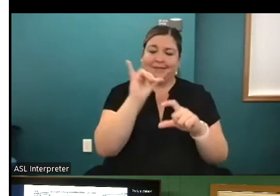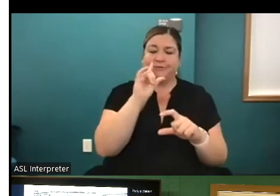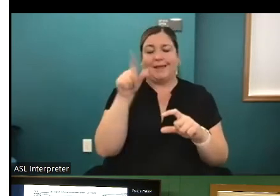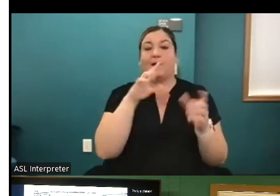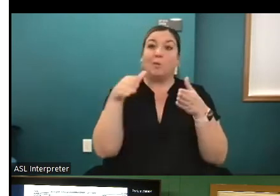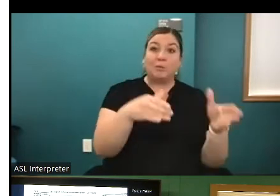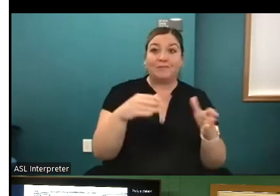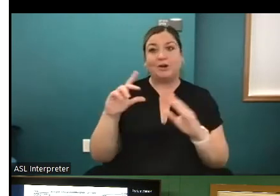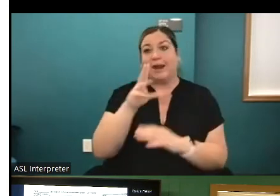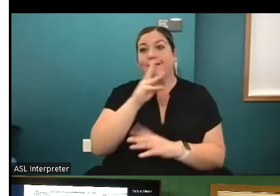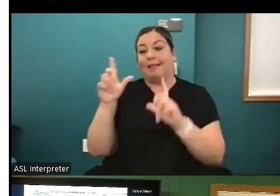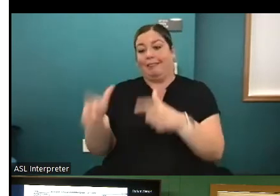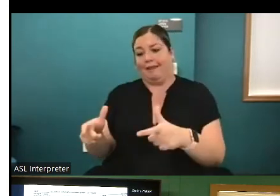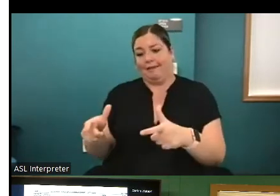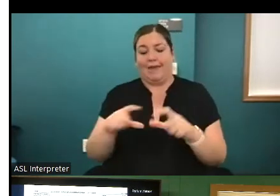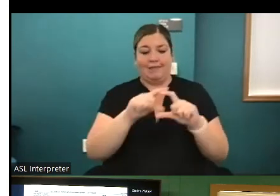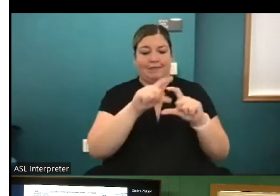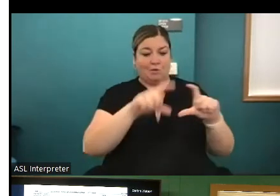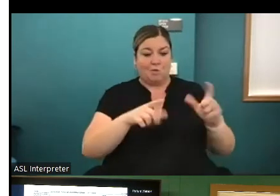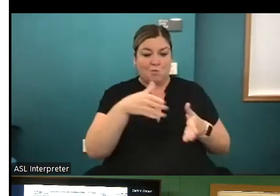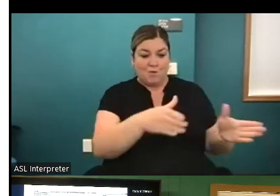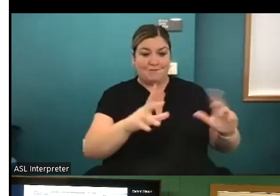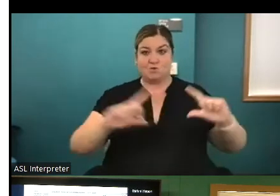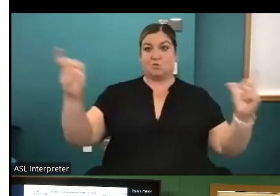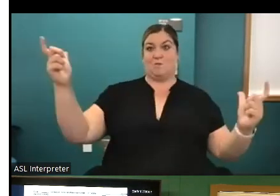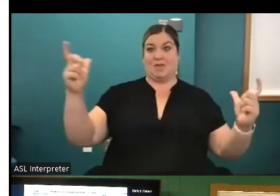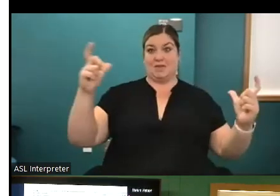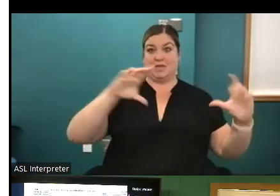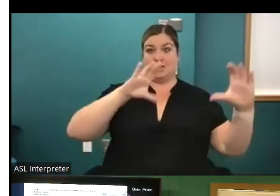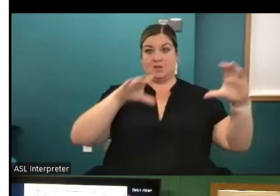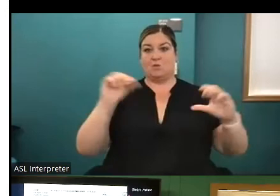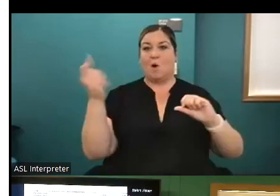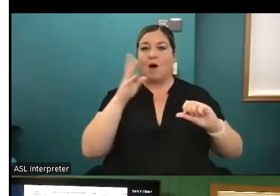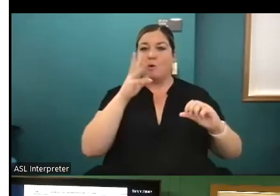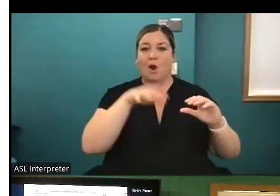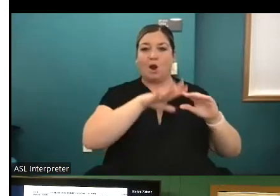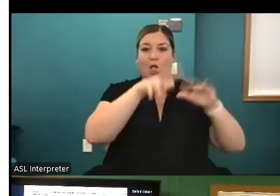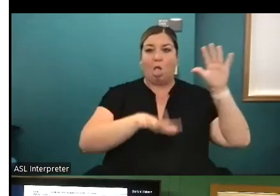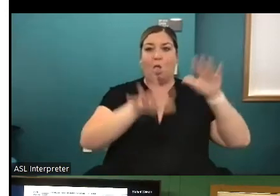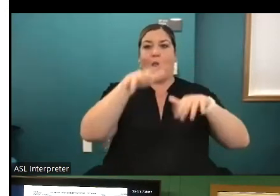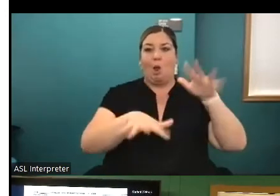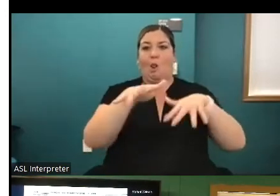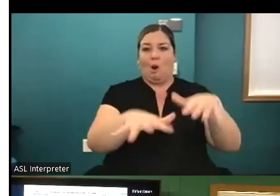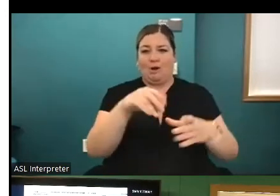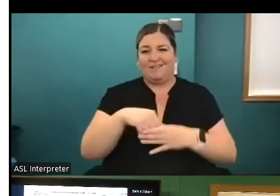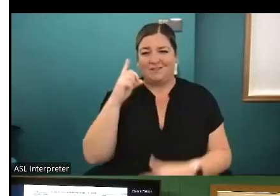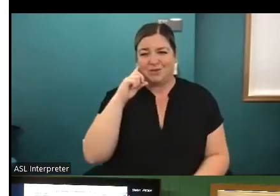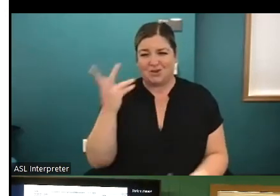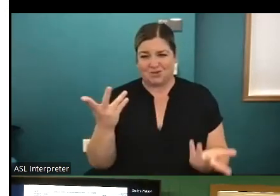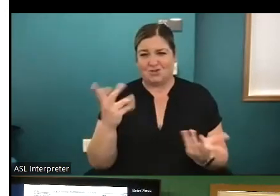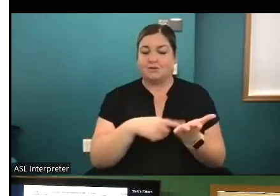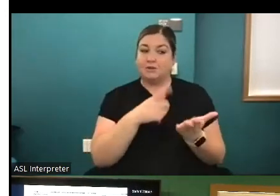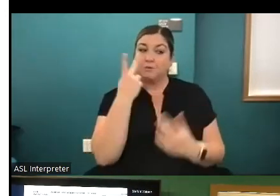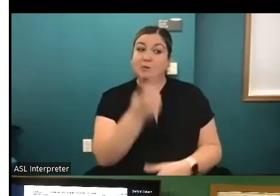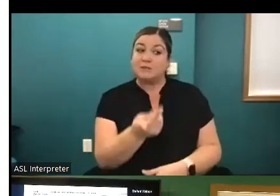comes off of it. The river's too big. And so all of that fluid in there goes blah, blah, blah, blah, all over. And so sometimes we can see that,